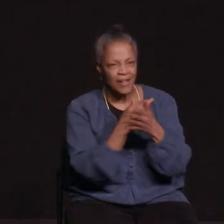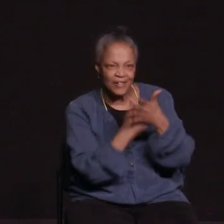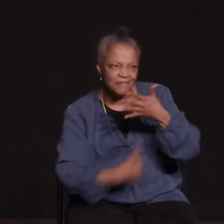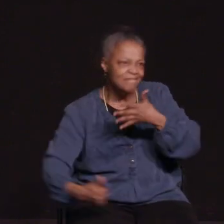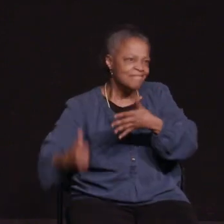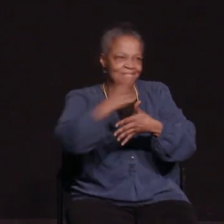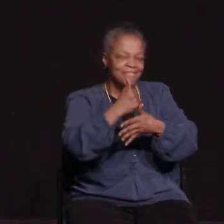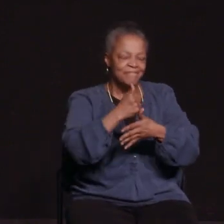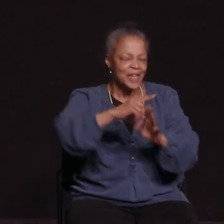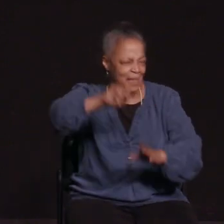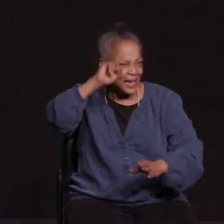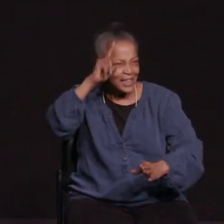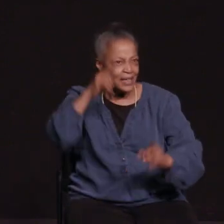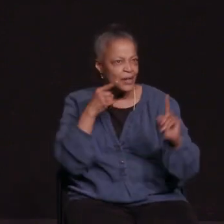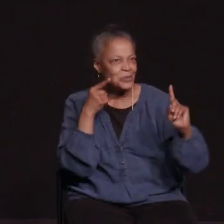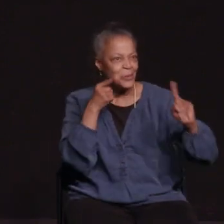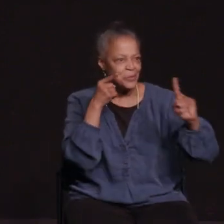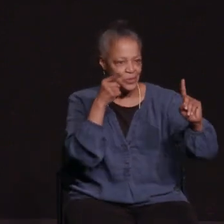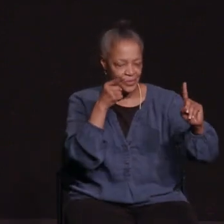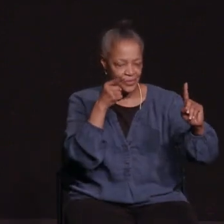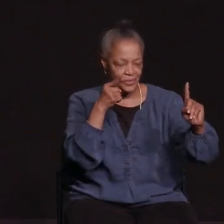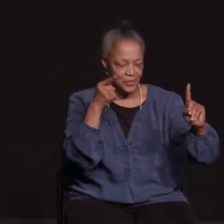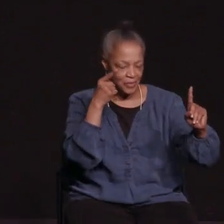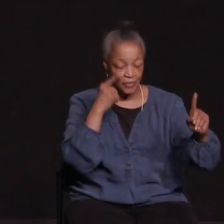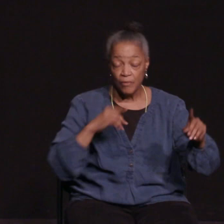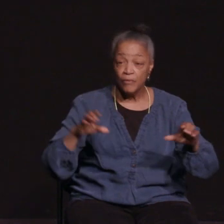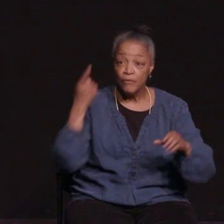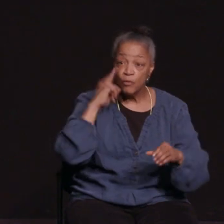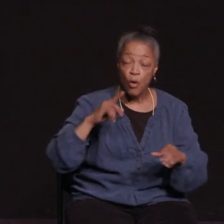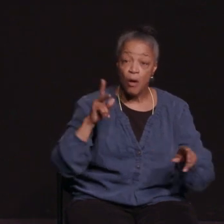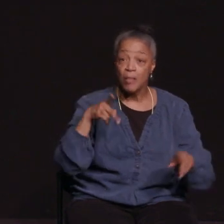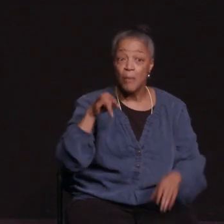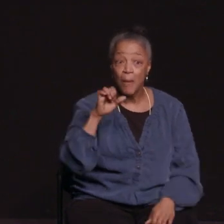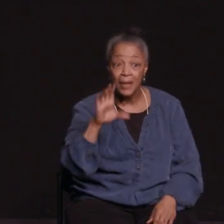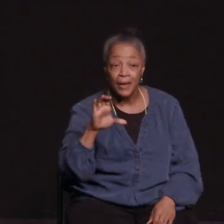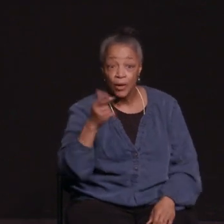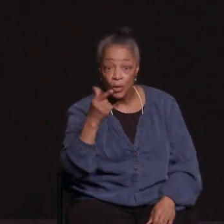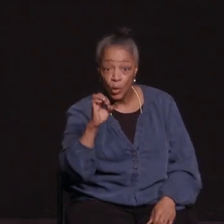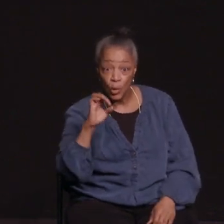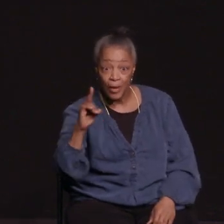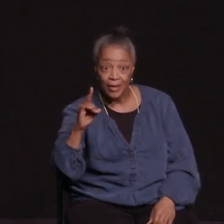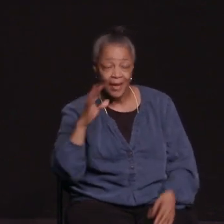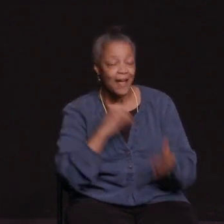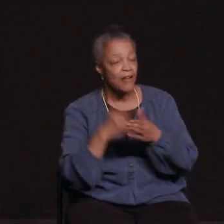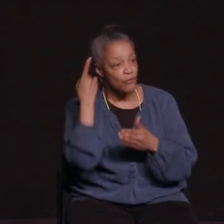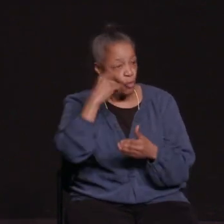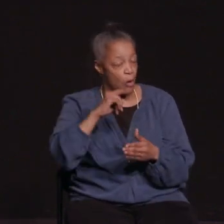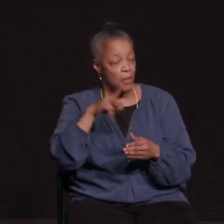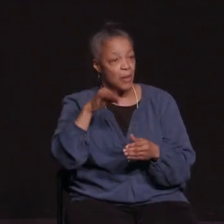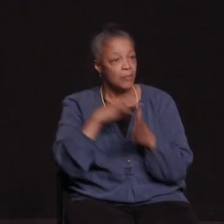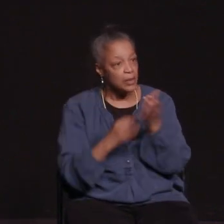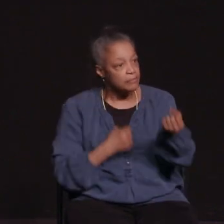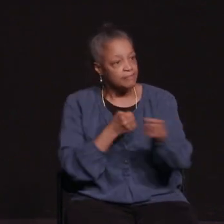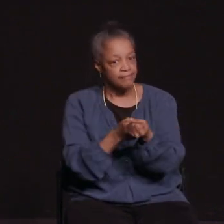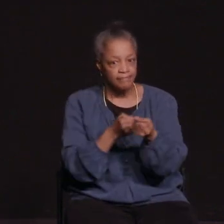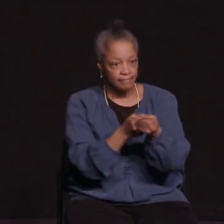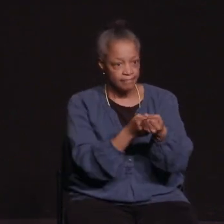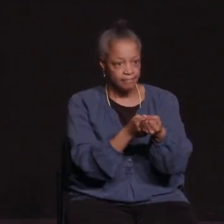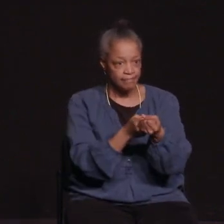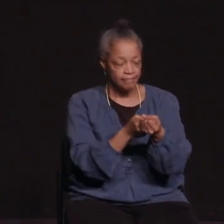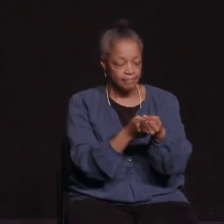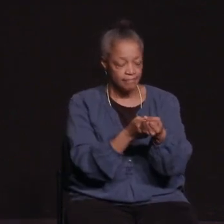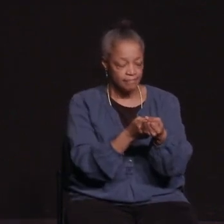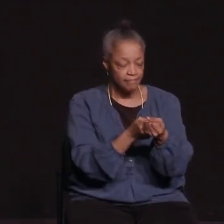of intellectual pursuits performed for the public good and in the public interest. So